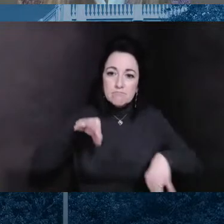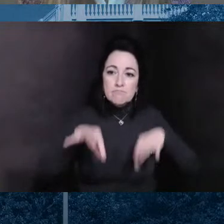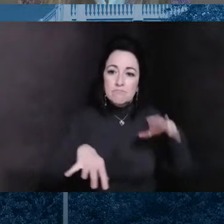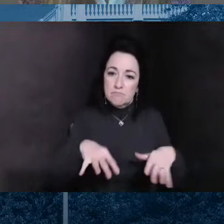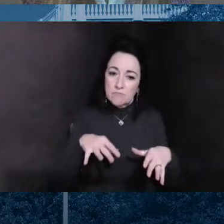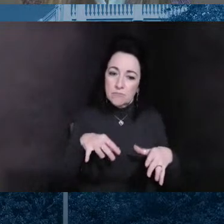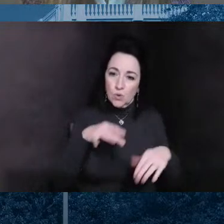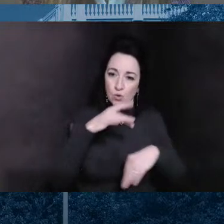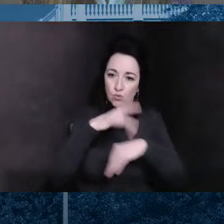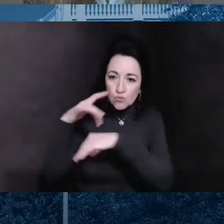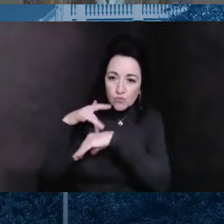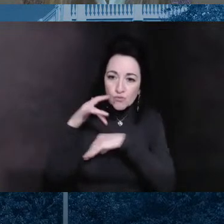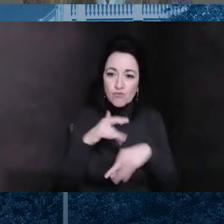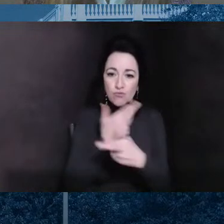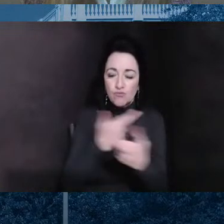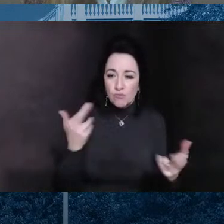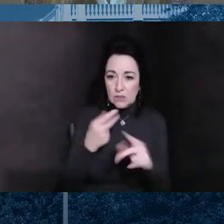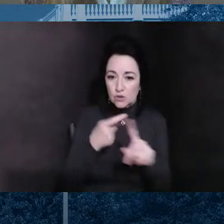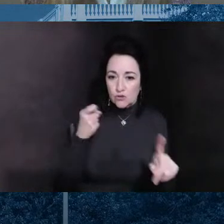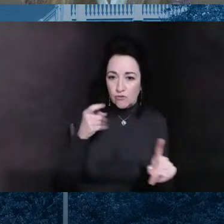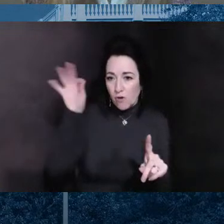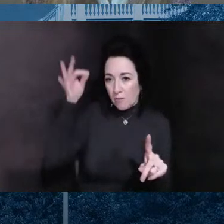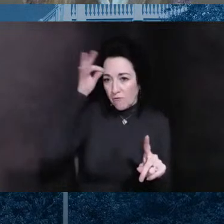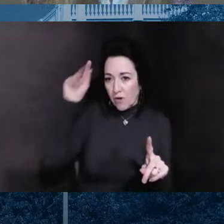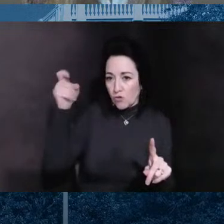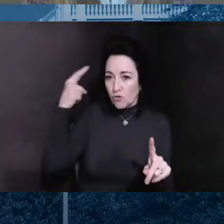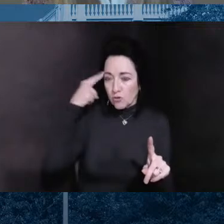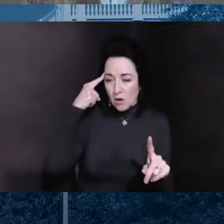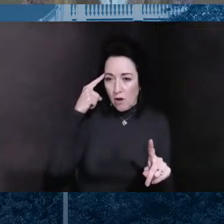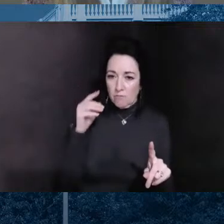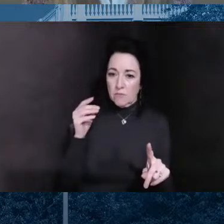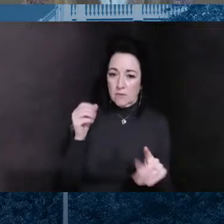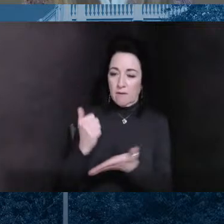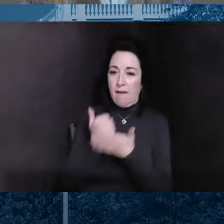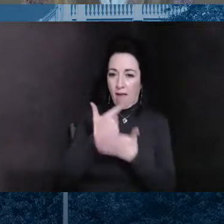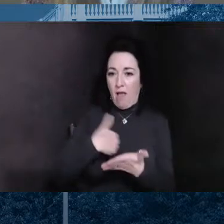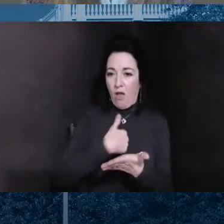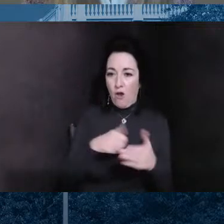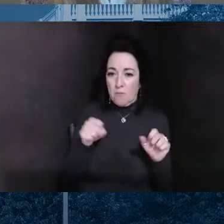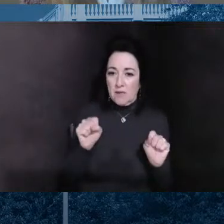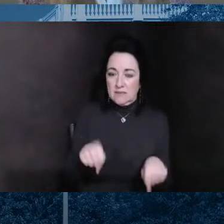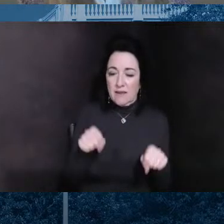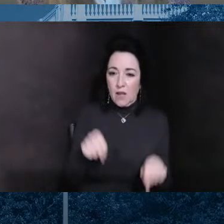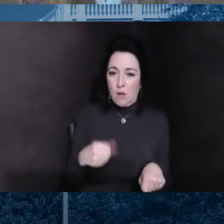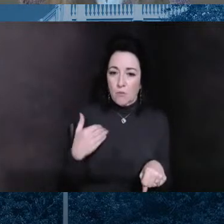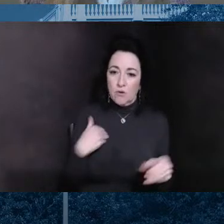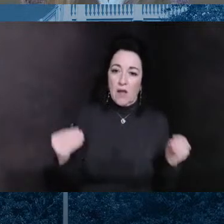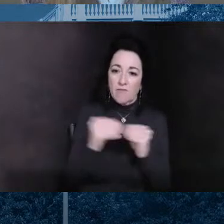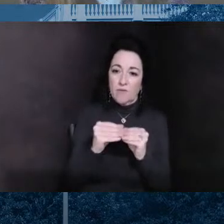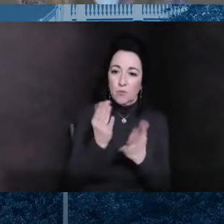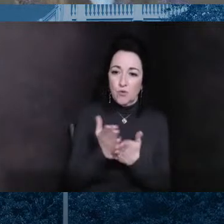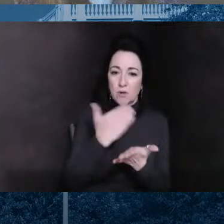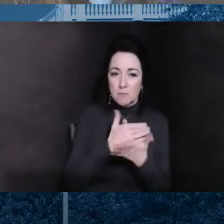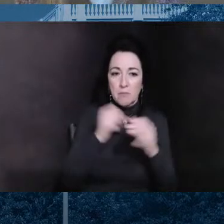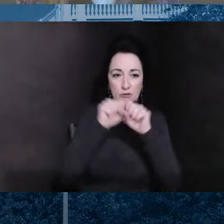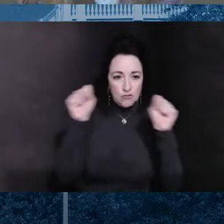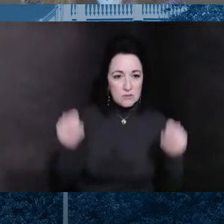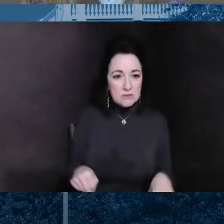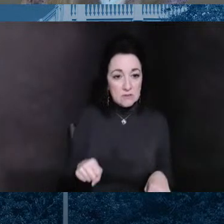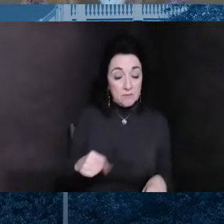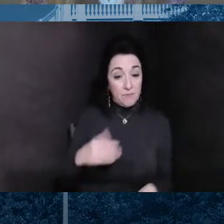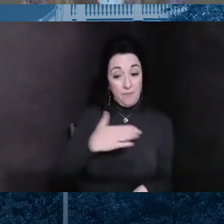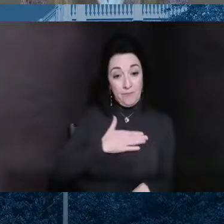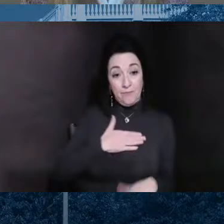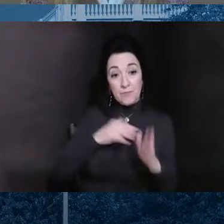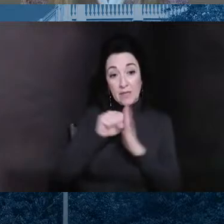resources from the federal government will enable us to have a better budget situation here in the state. Just had our